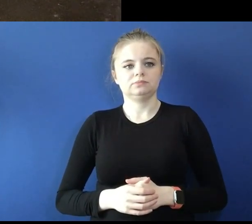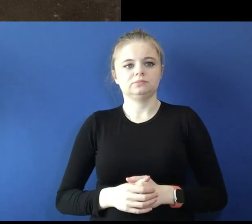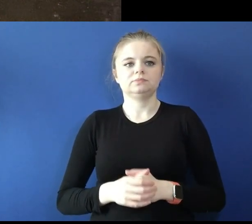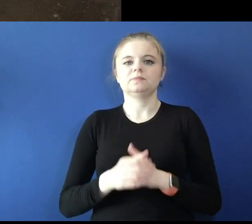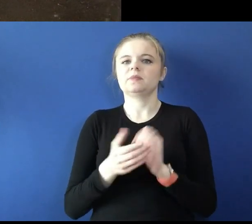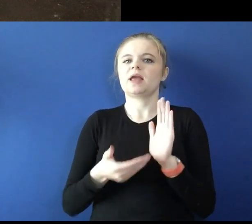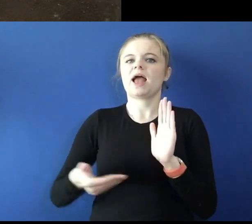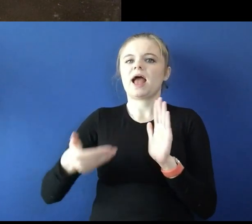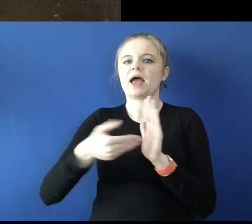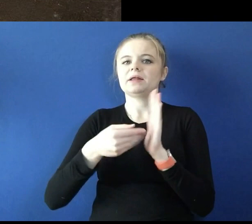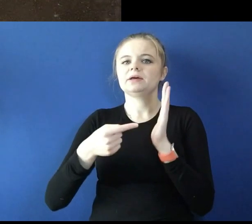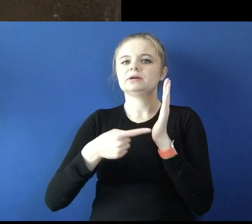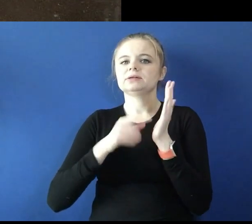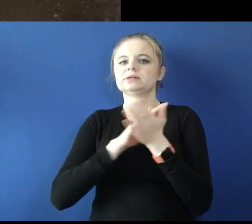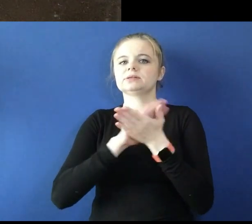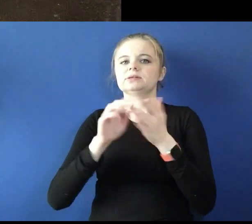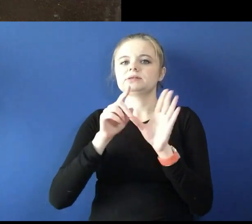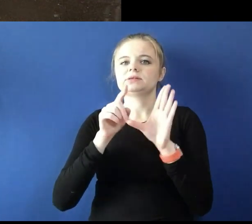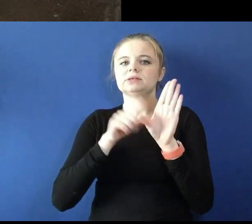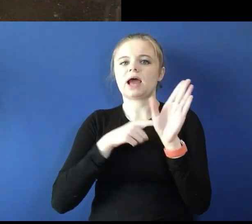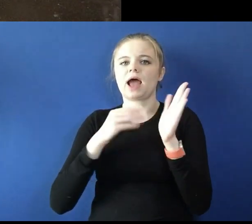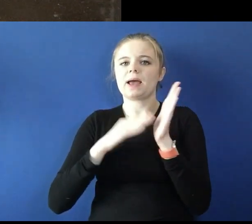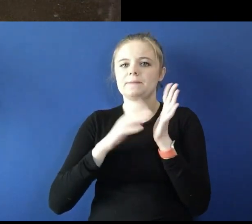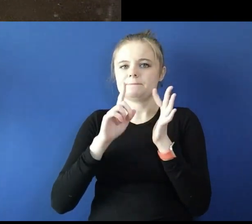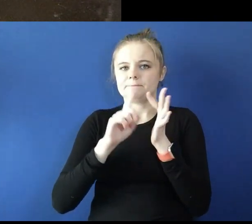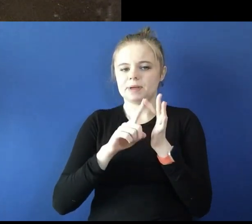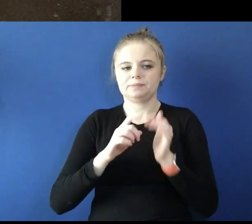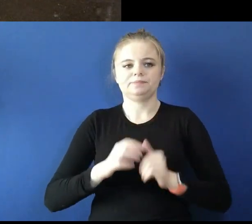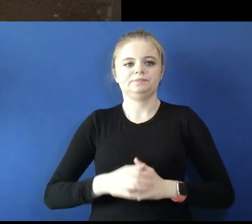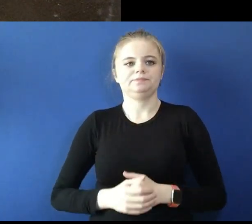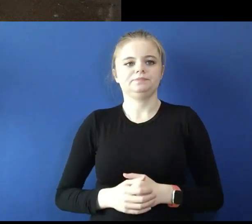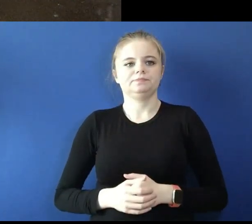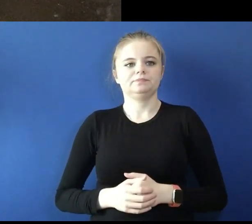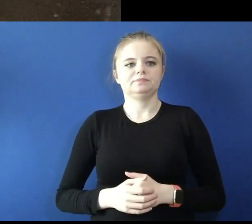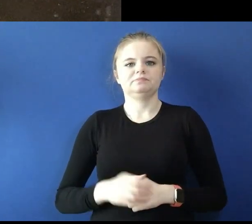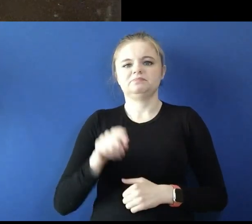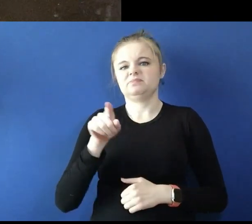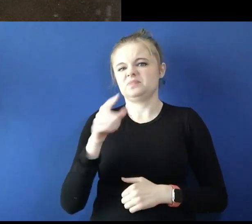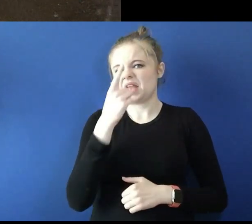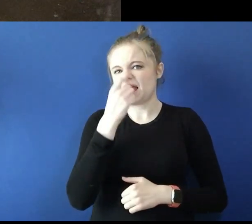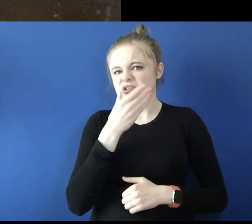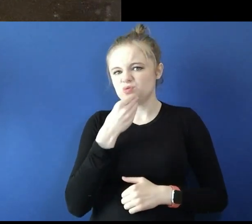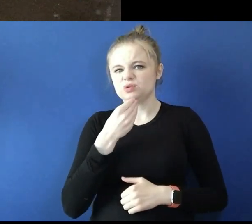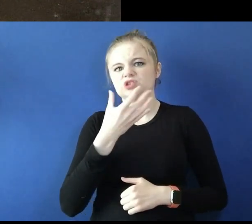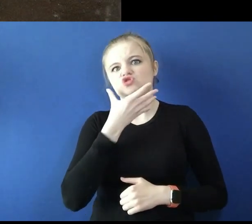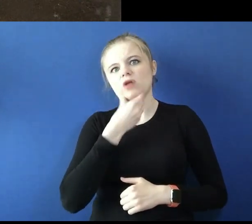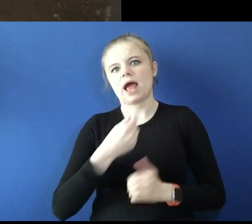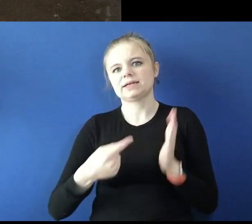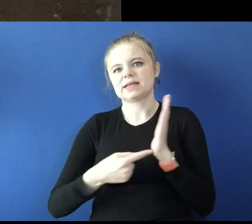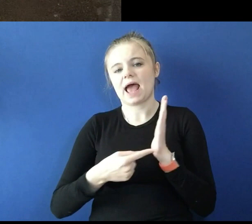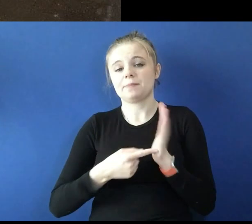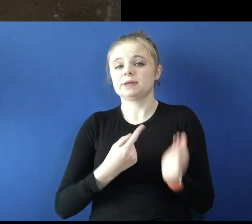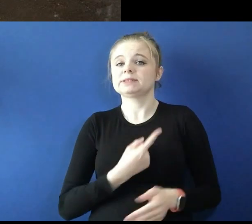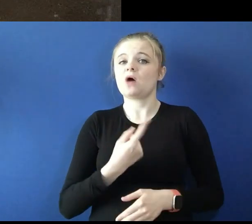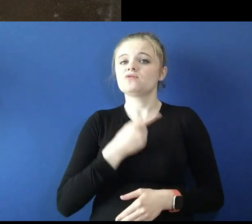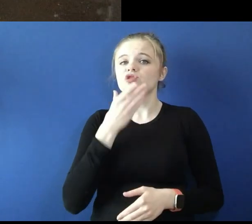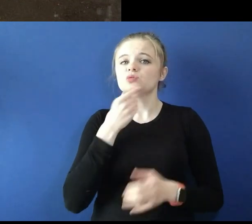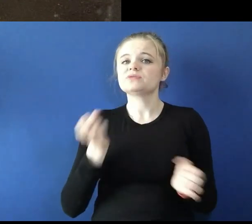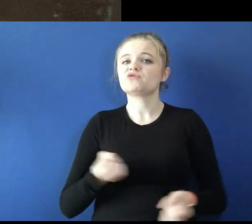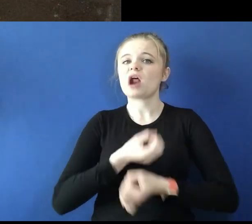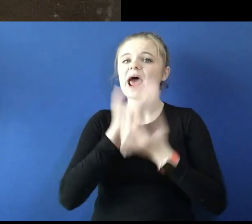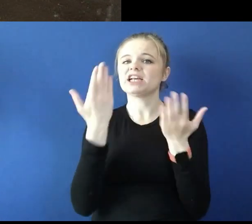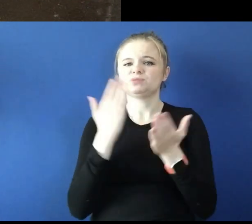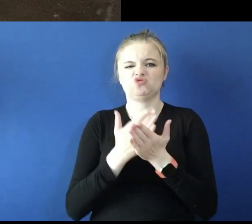And then I'm going to add the thyme. Again, you can use dry thyme if you want. I've used fresh.